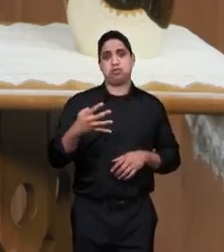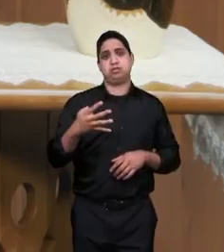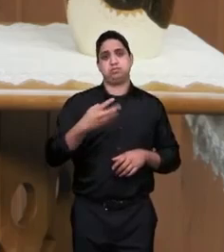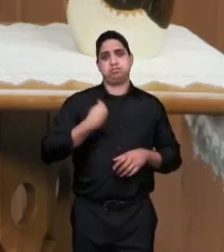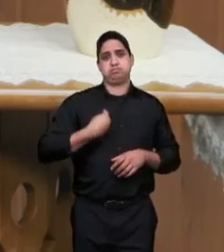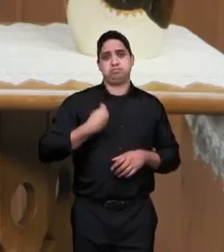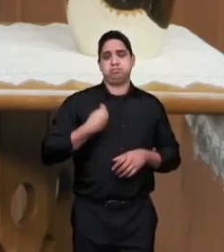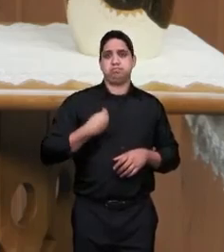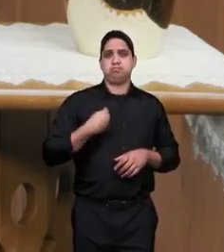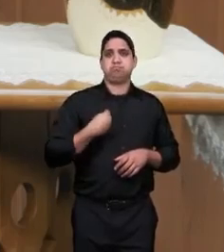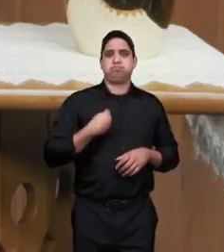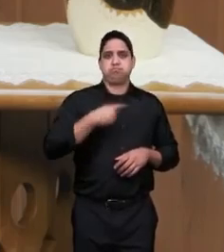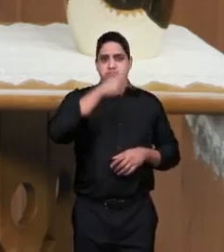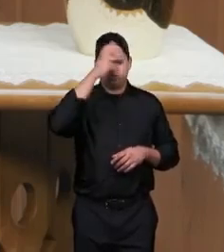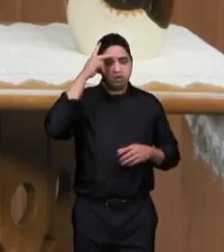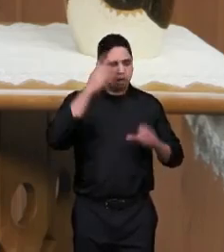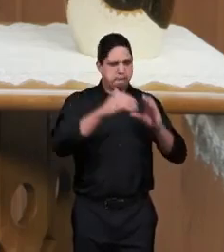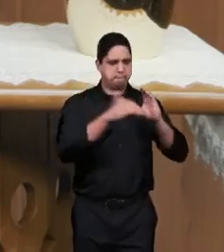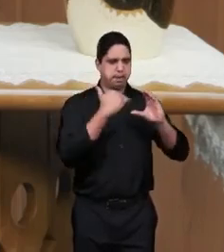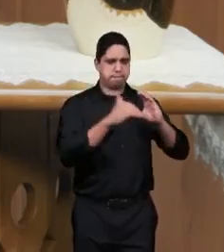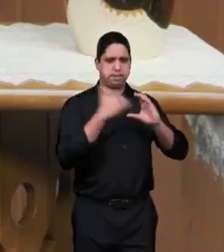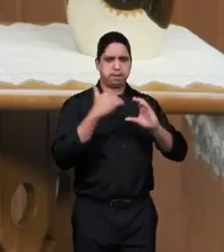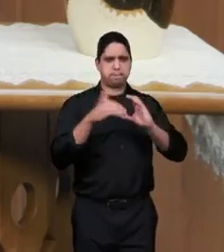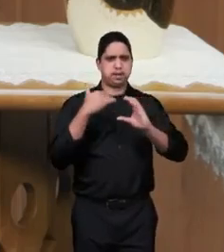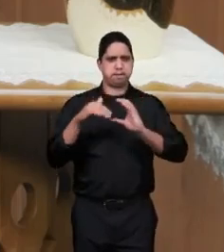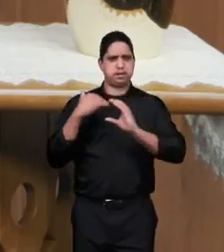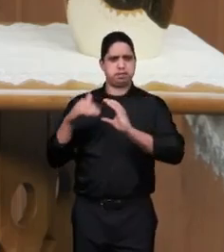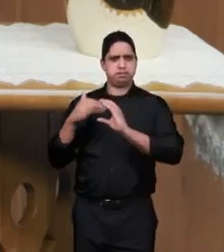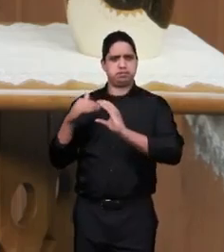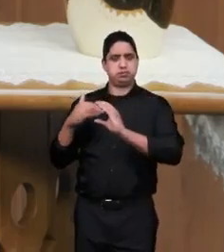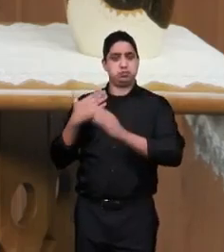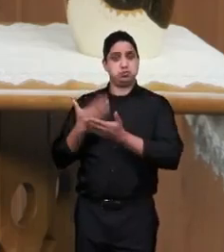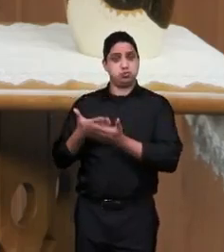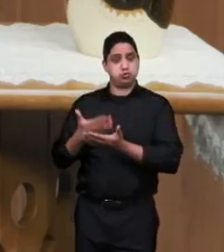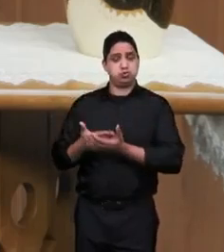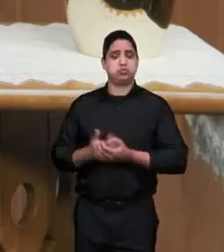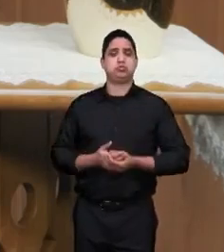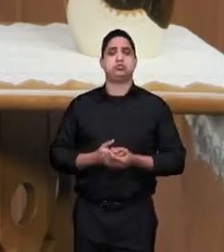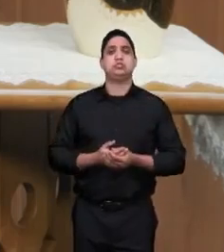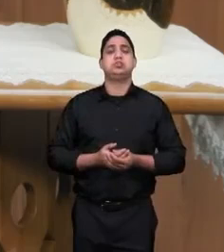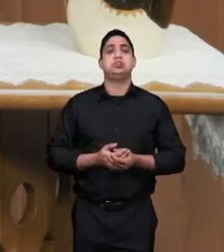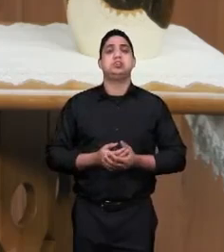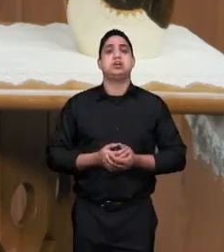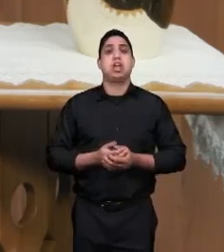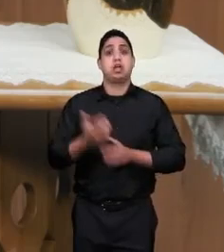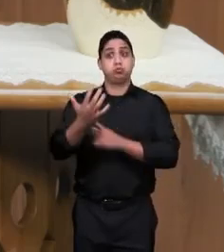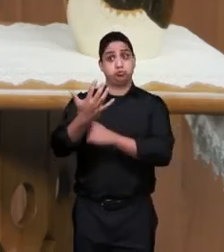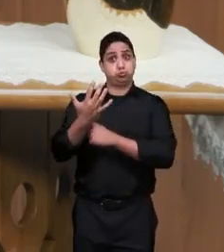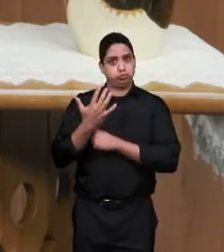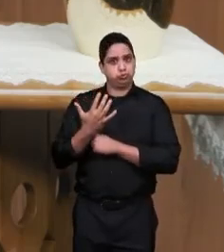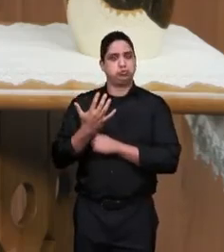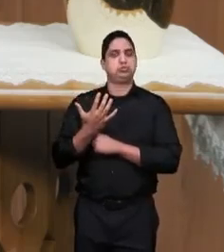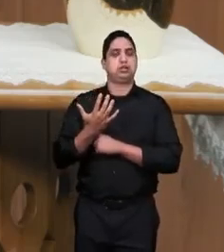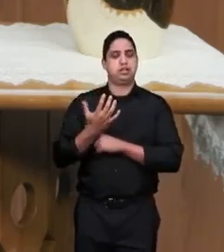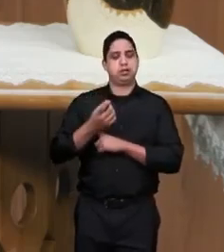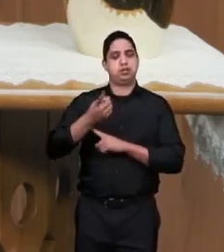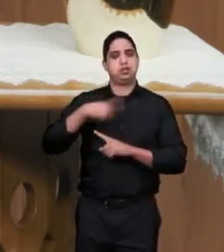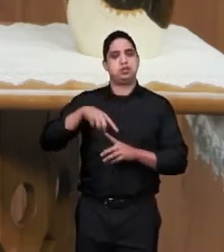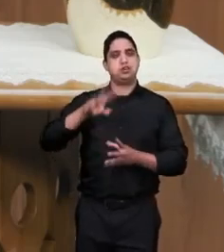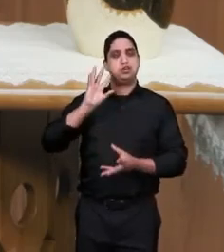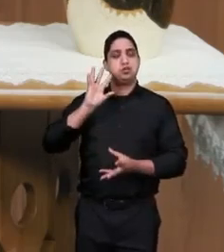participations of those that sent in messages collaborating with their studies. And